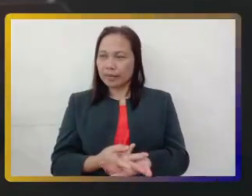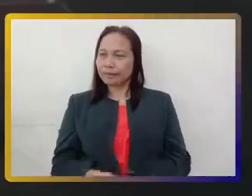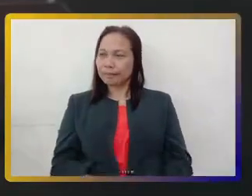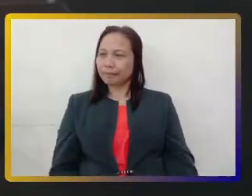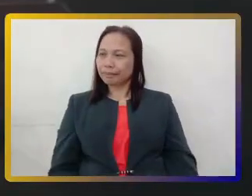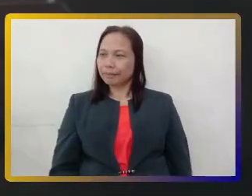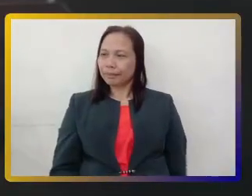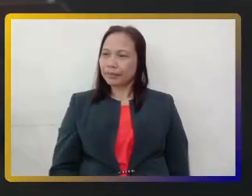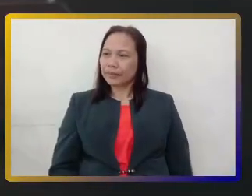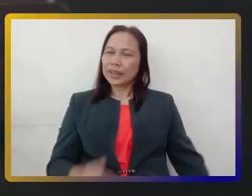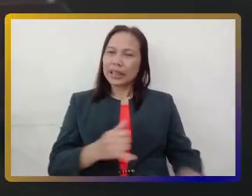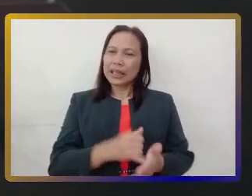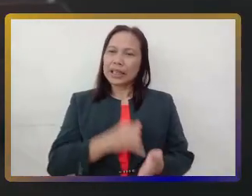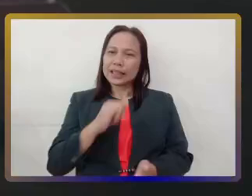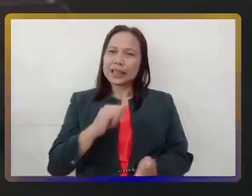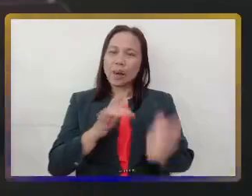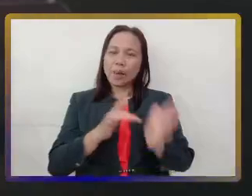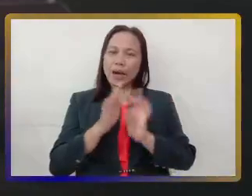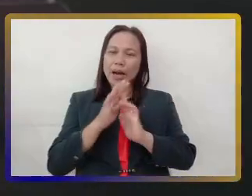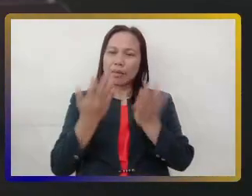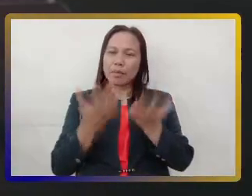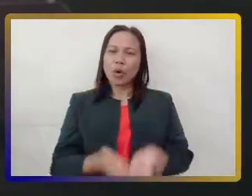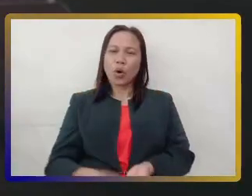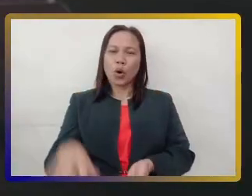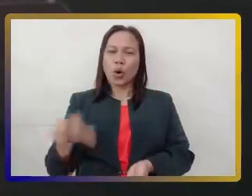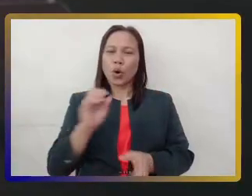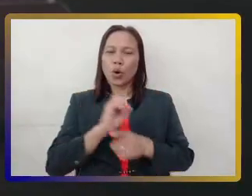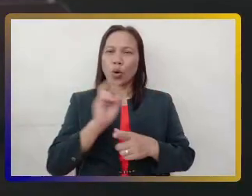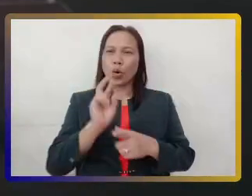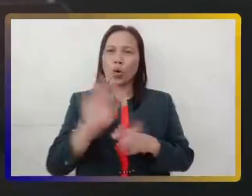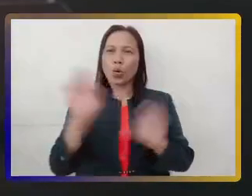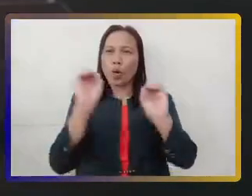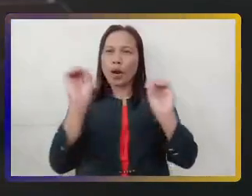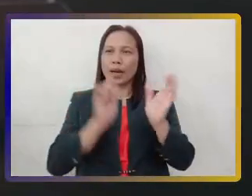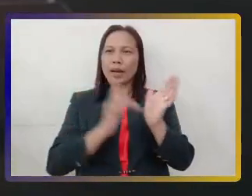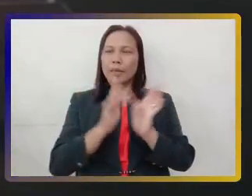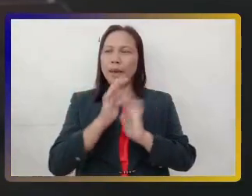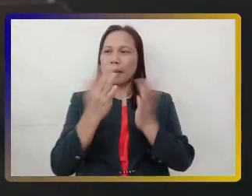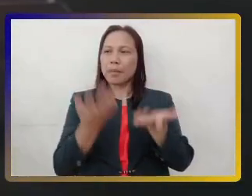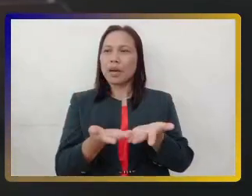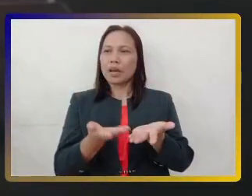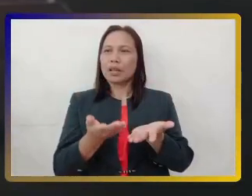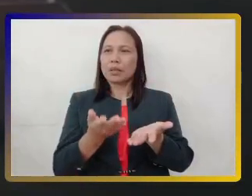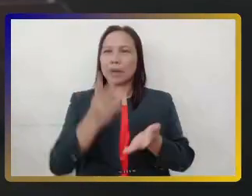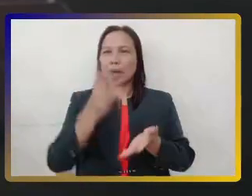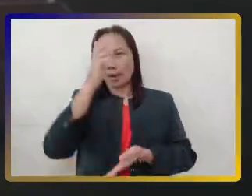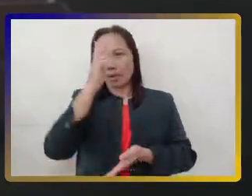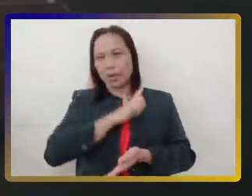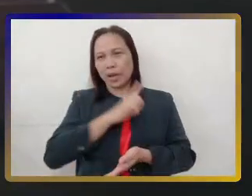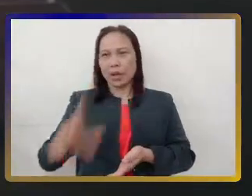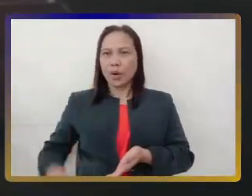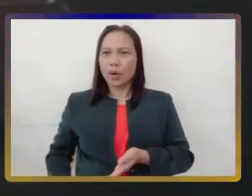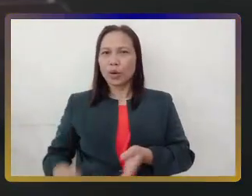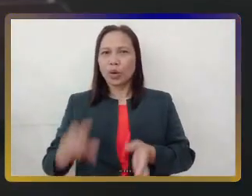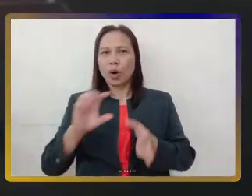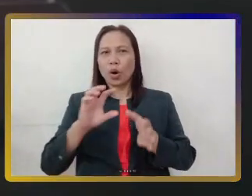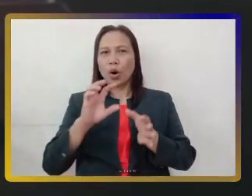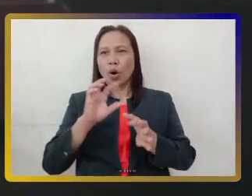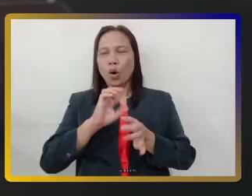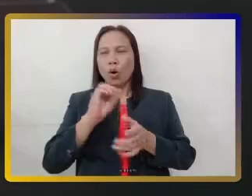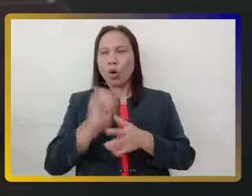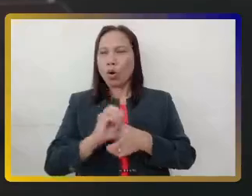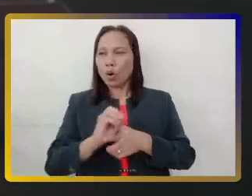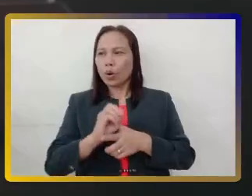is it in the Bible or not in the Bible is it from the lord or is it from the world will it bring you to transgress